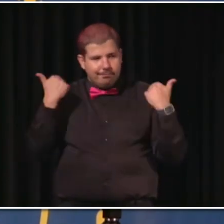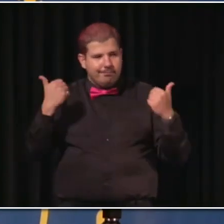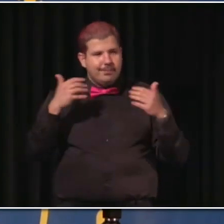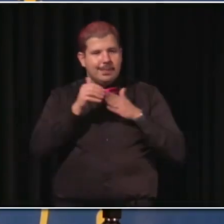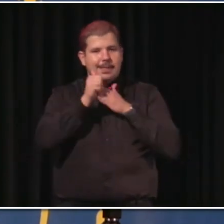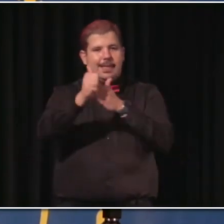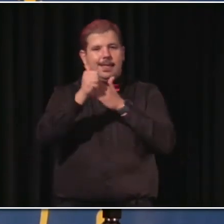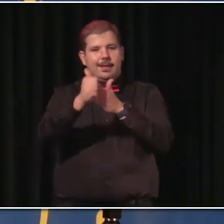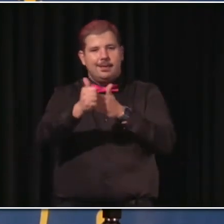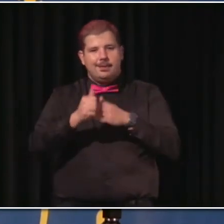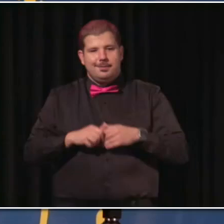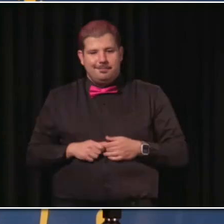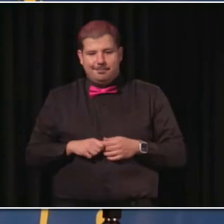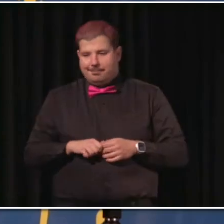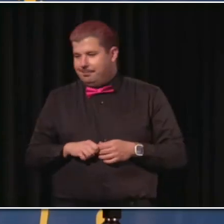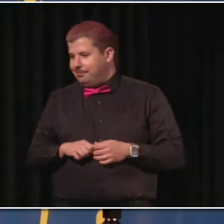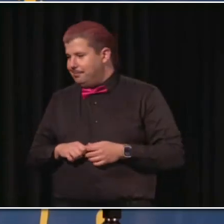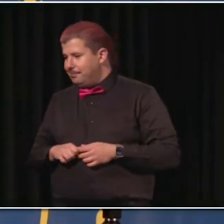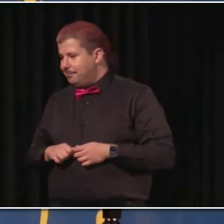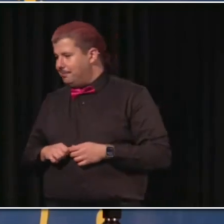lead.